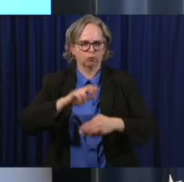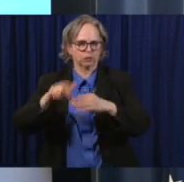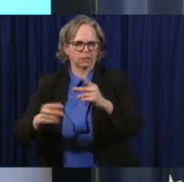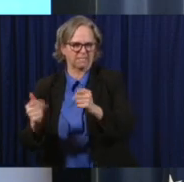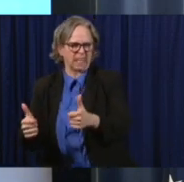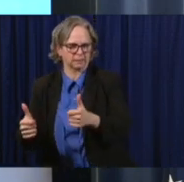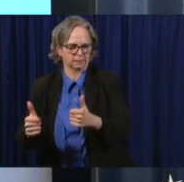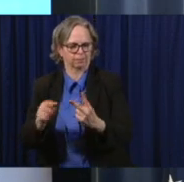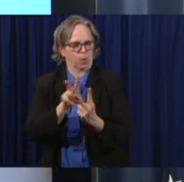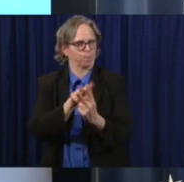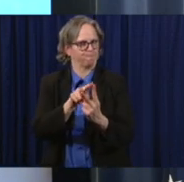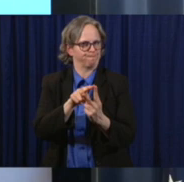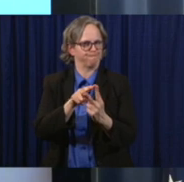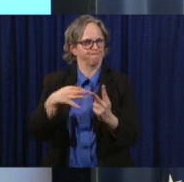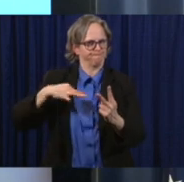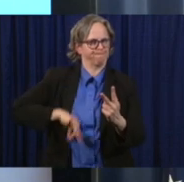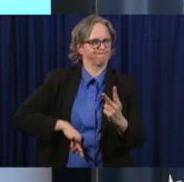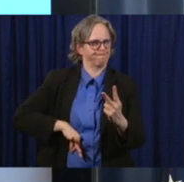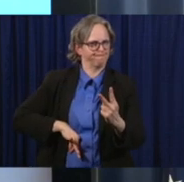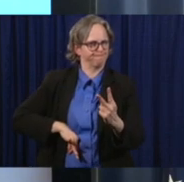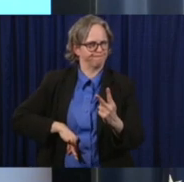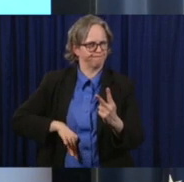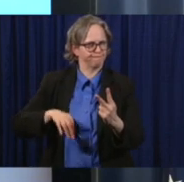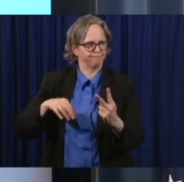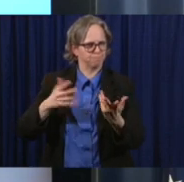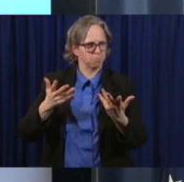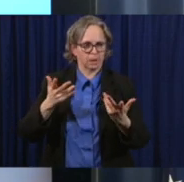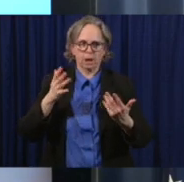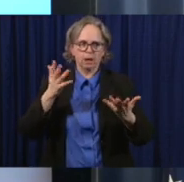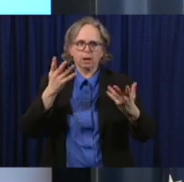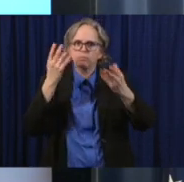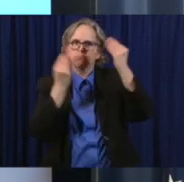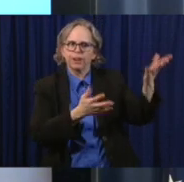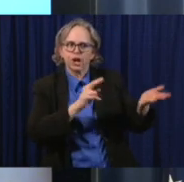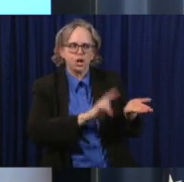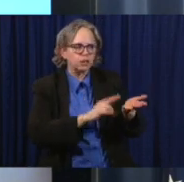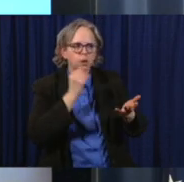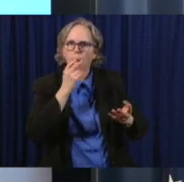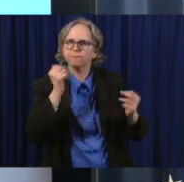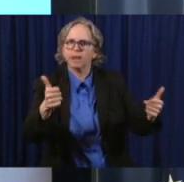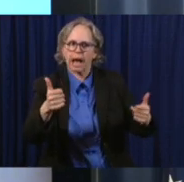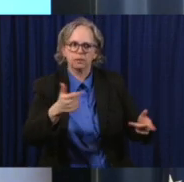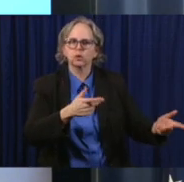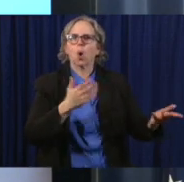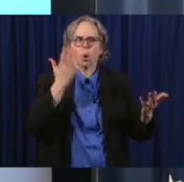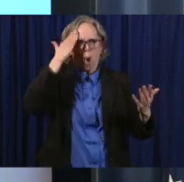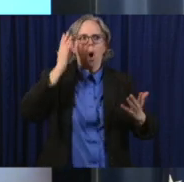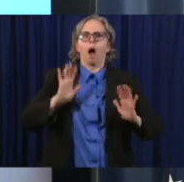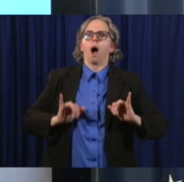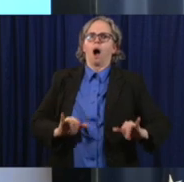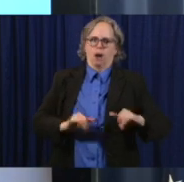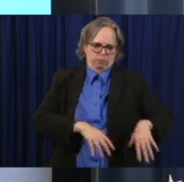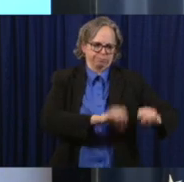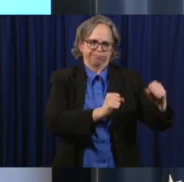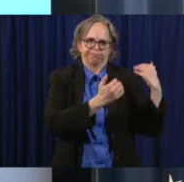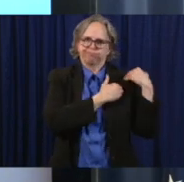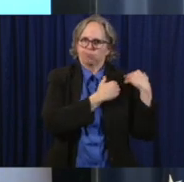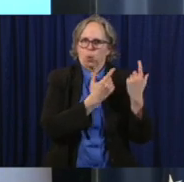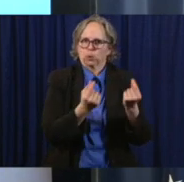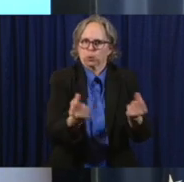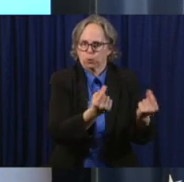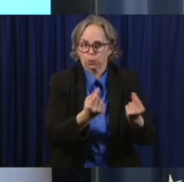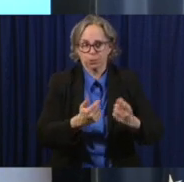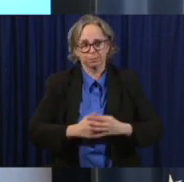to get the results back to the nursing home or the other congregate living environment as quickly as possible. And then also what we